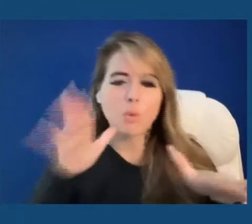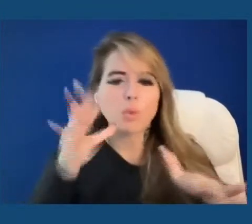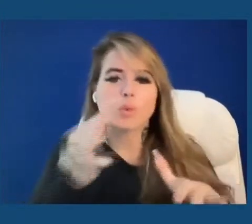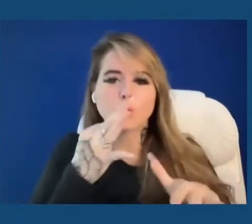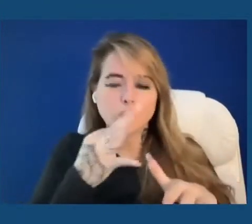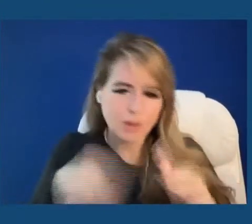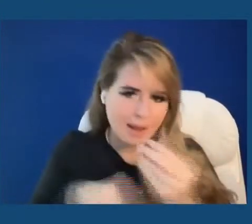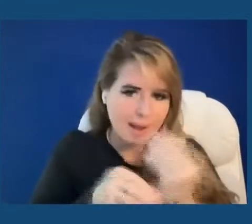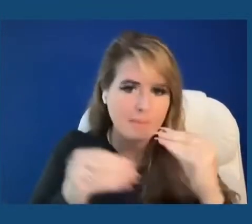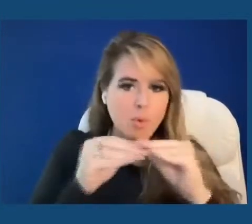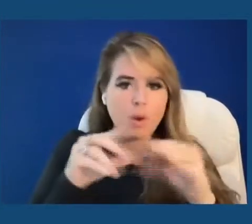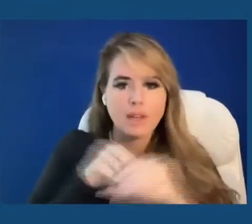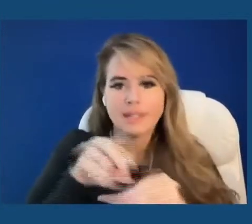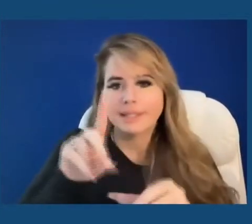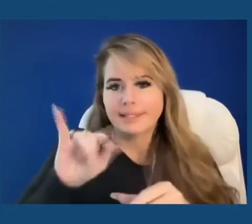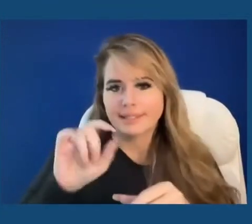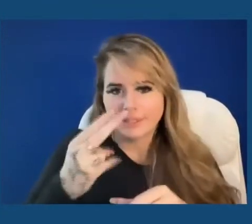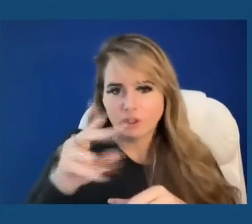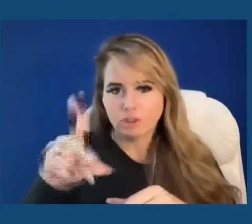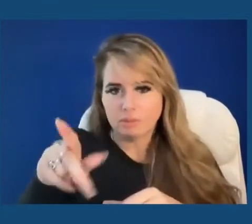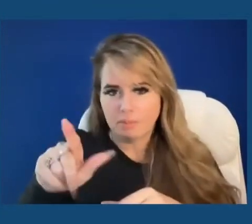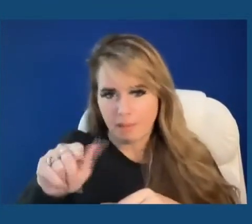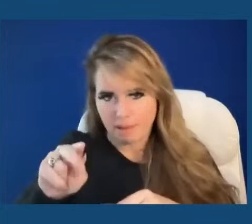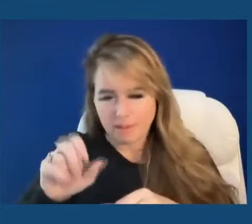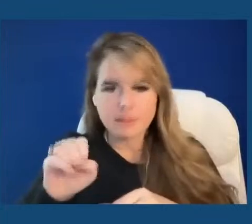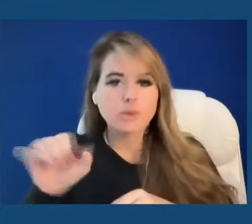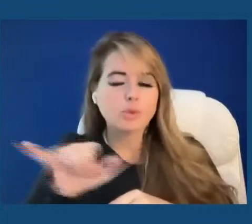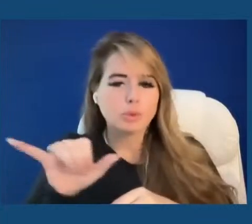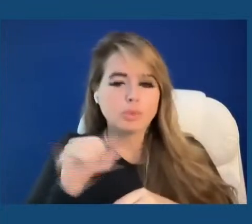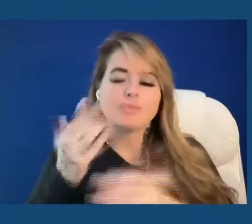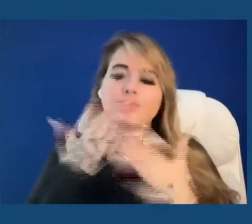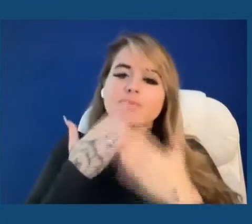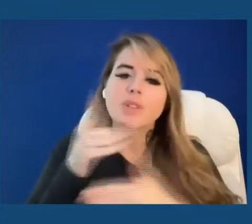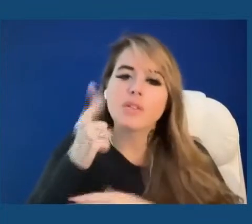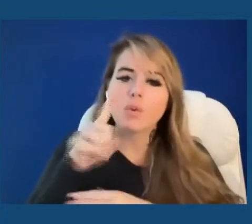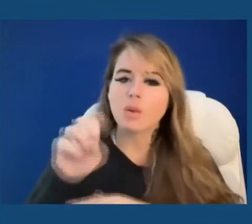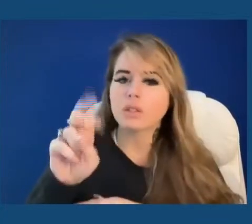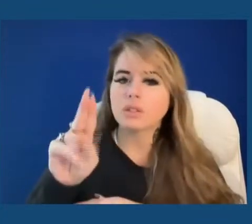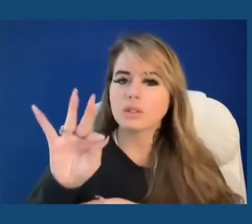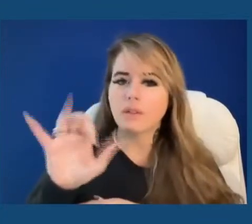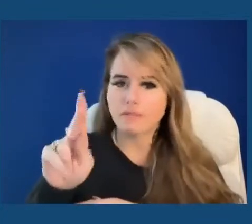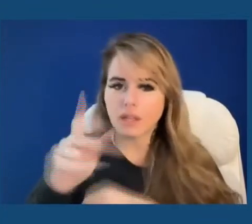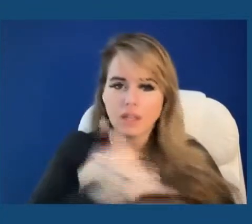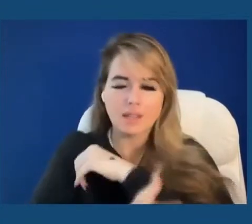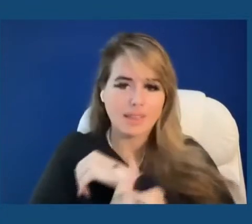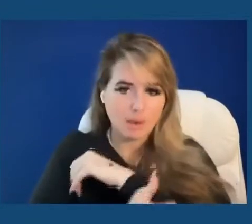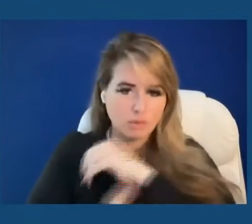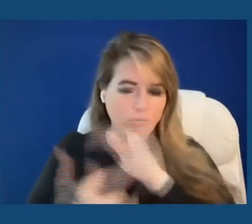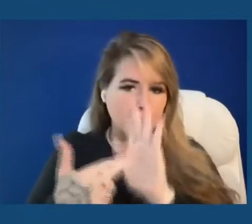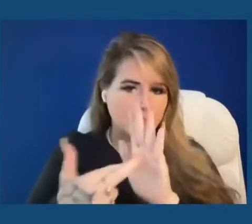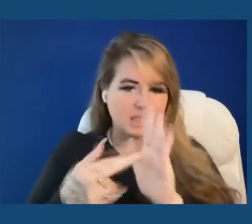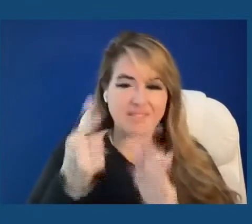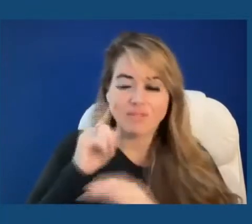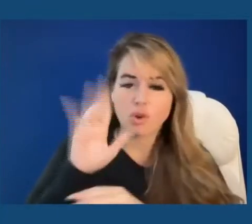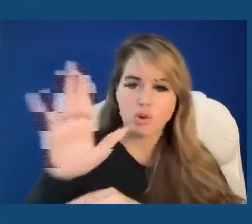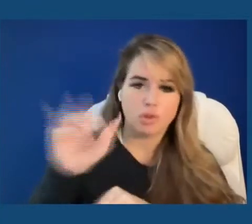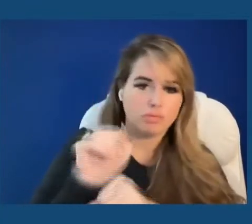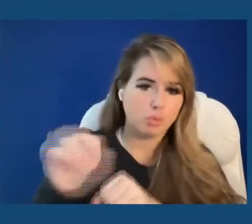Plains. Thanks also to Suffolk County legislator Ann Welker for her tireless advocacy on this